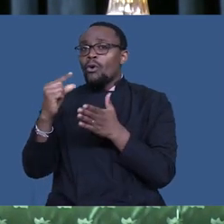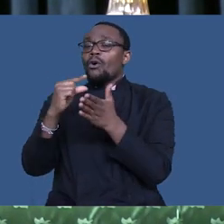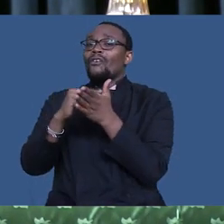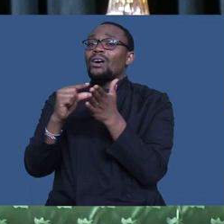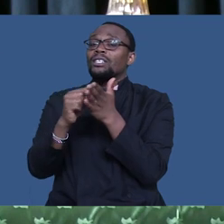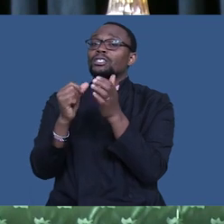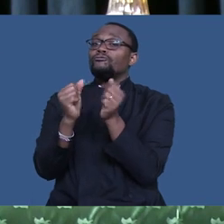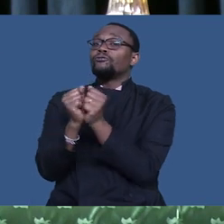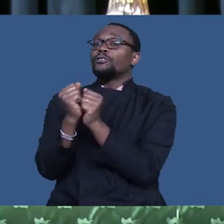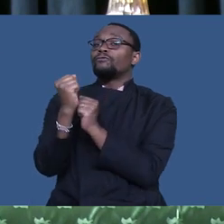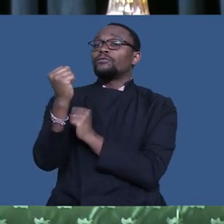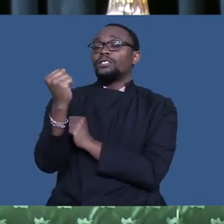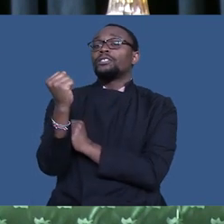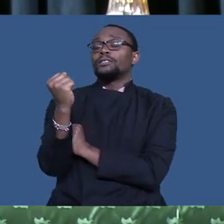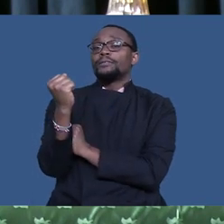verses 15.